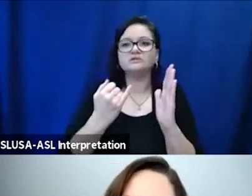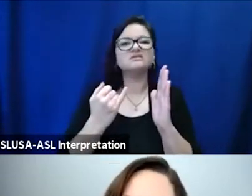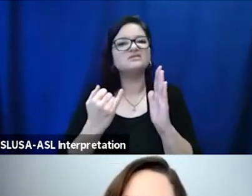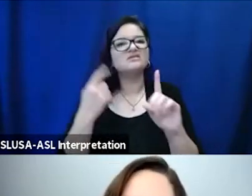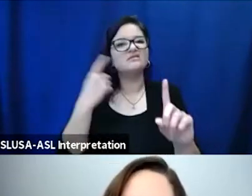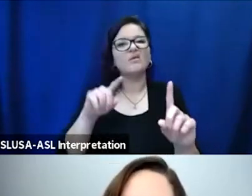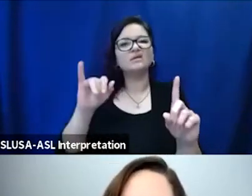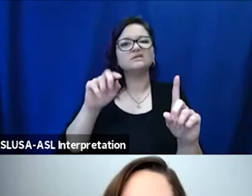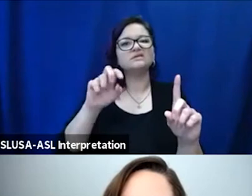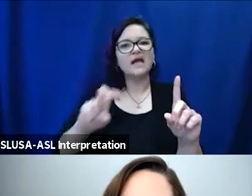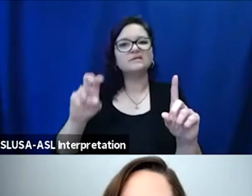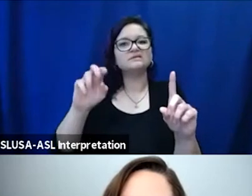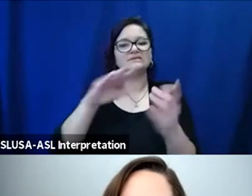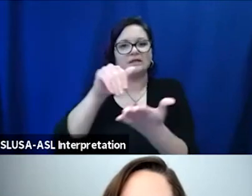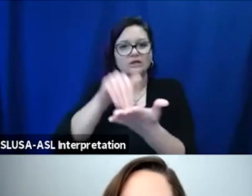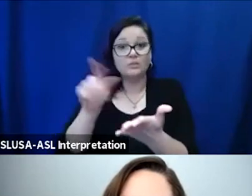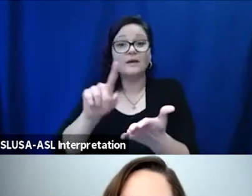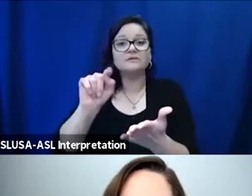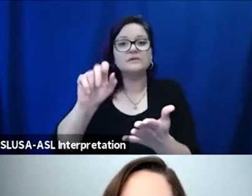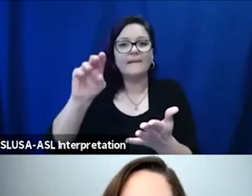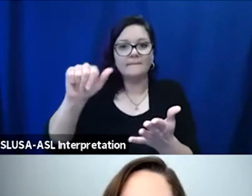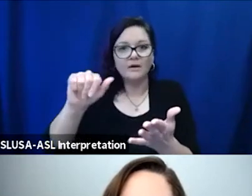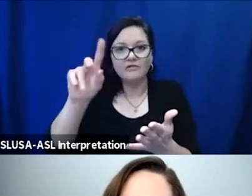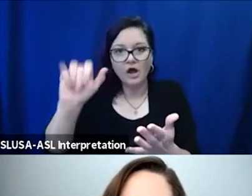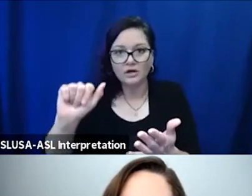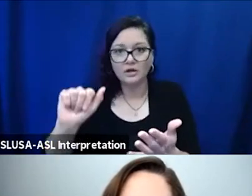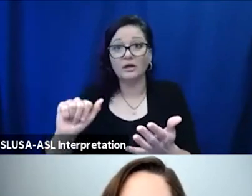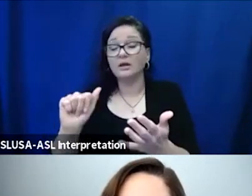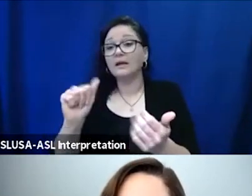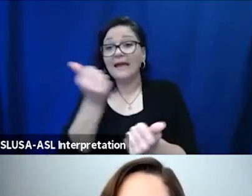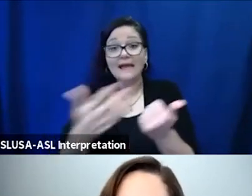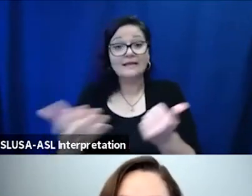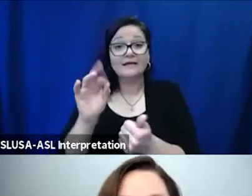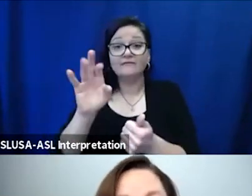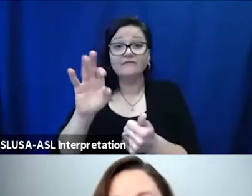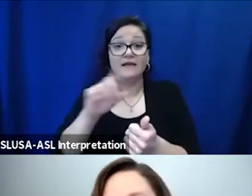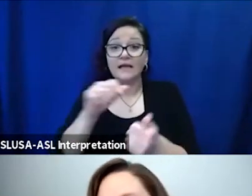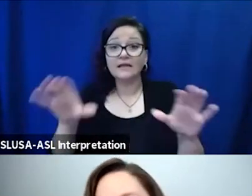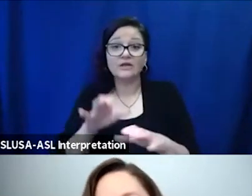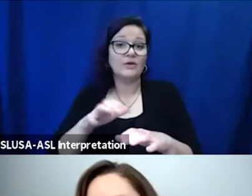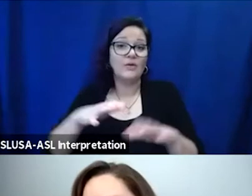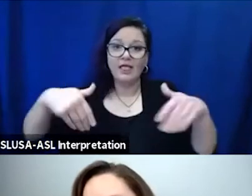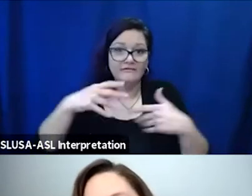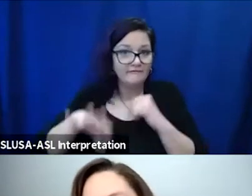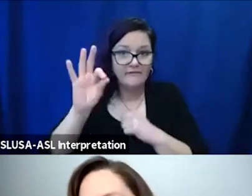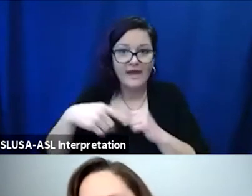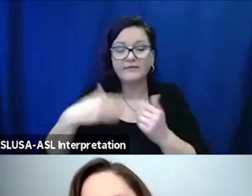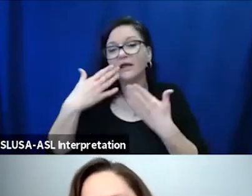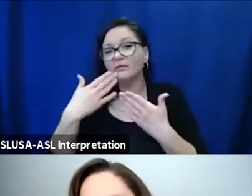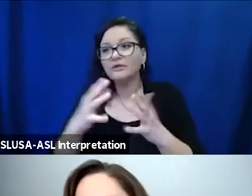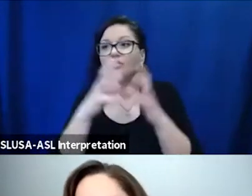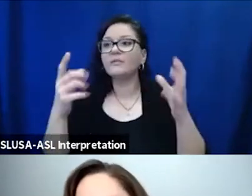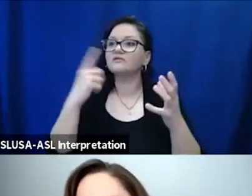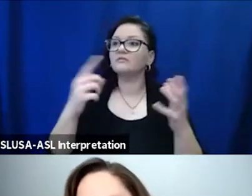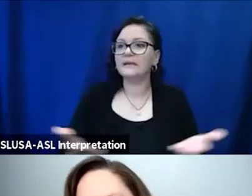for the Performing Arts in Tampa, Florida. Is there anything that Fred doesn't do? I have yet to find it. Thank you for being